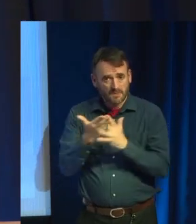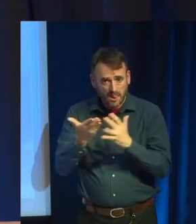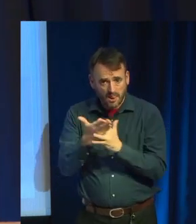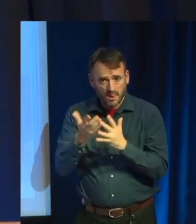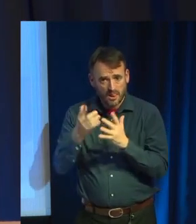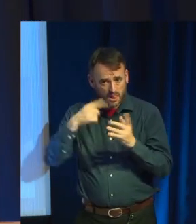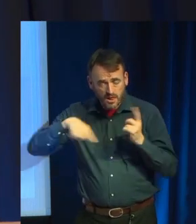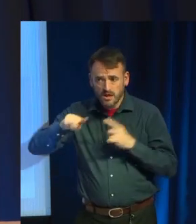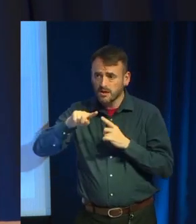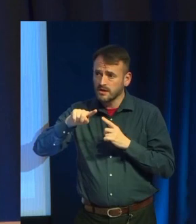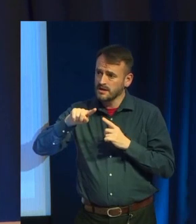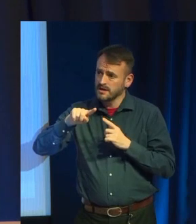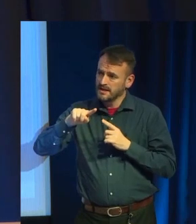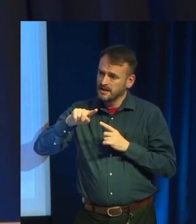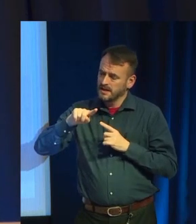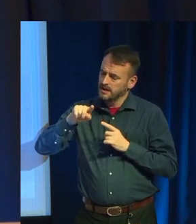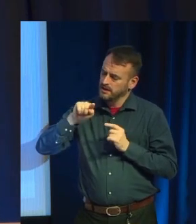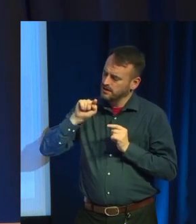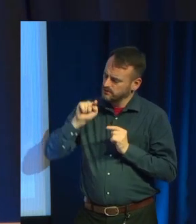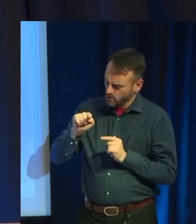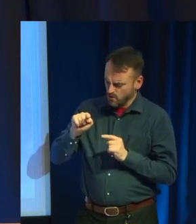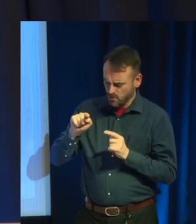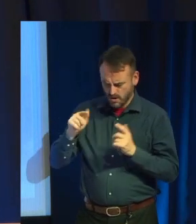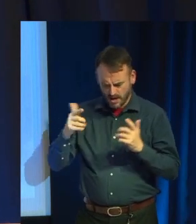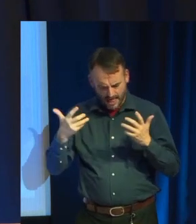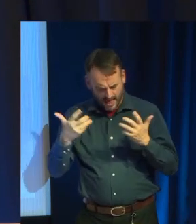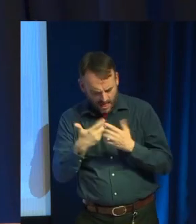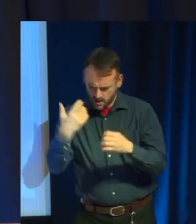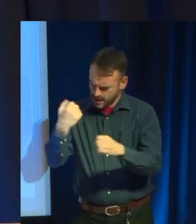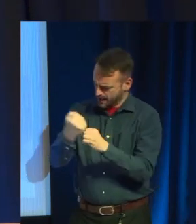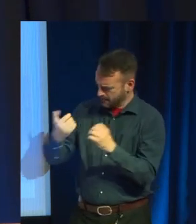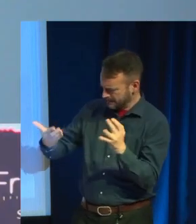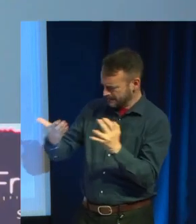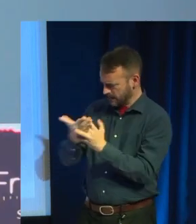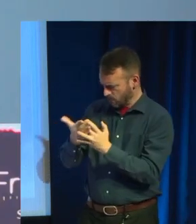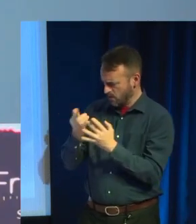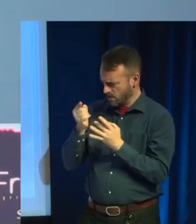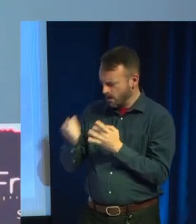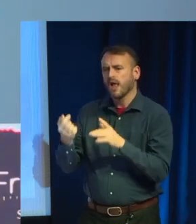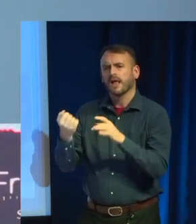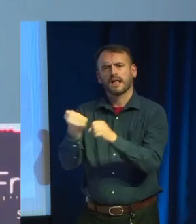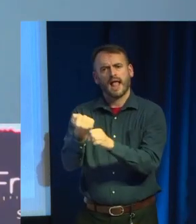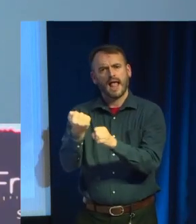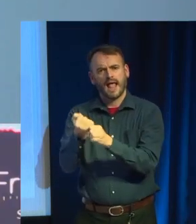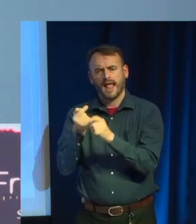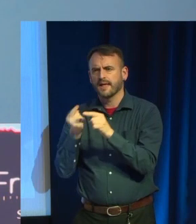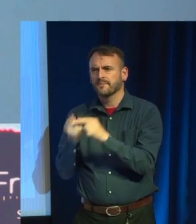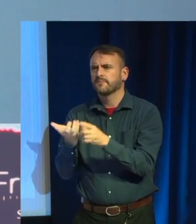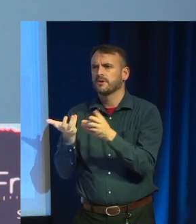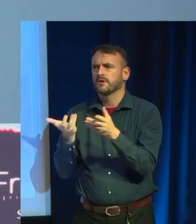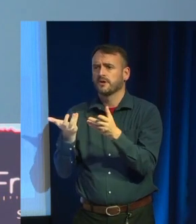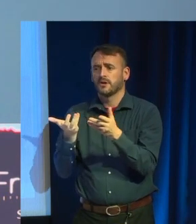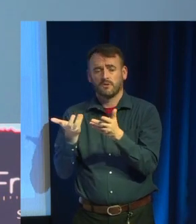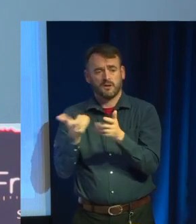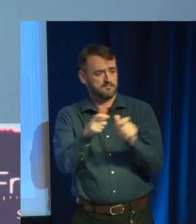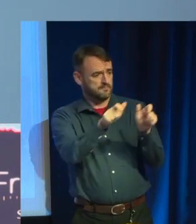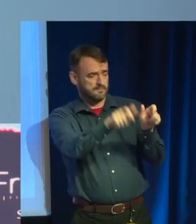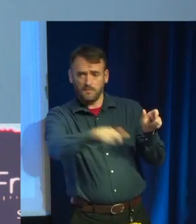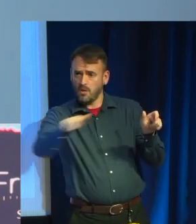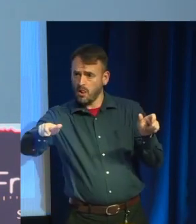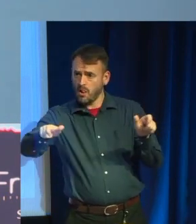the basic idea was that this game would have to be playable by people who are